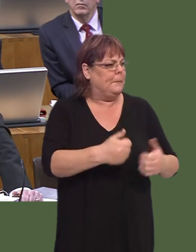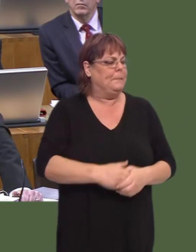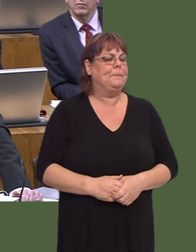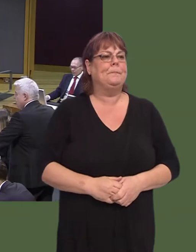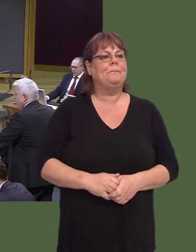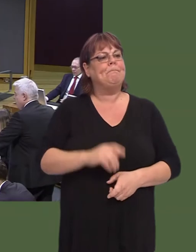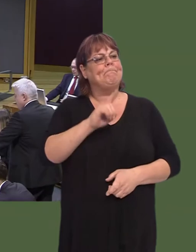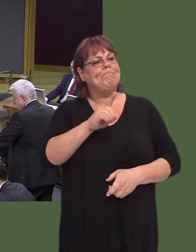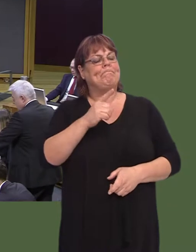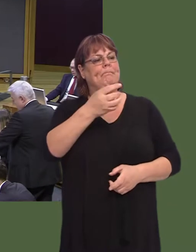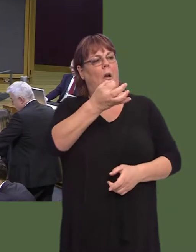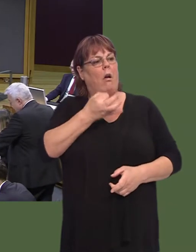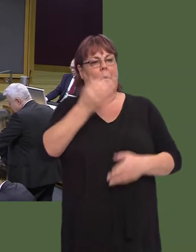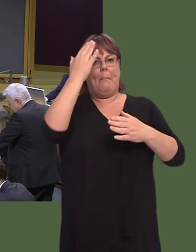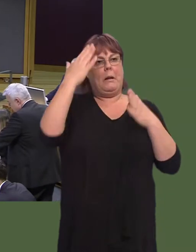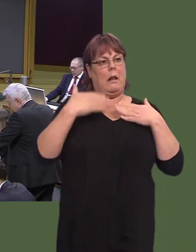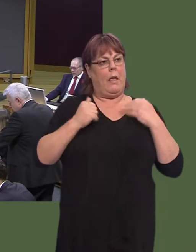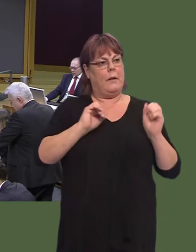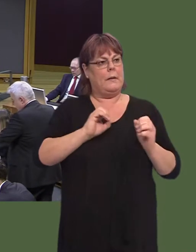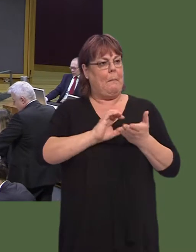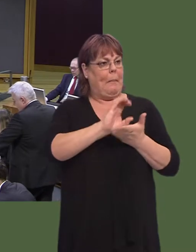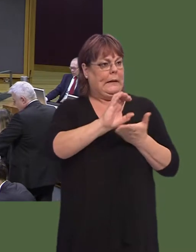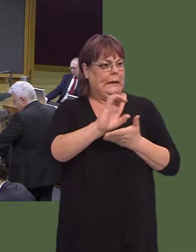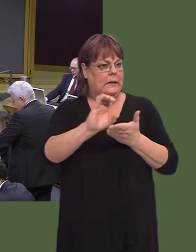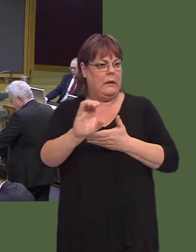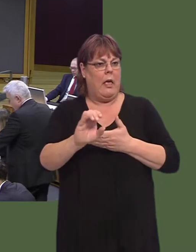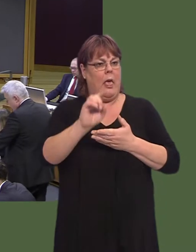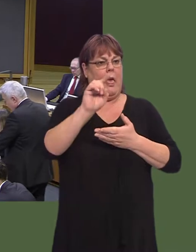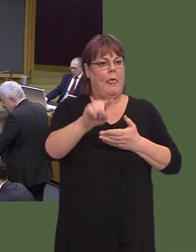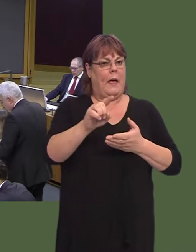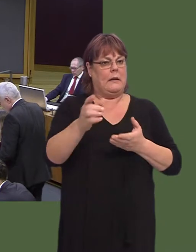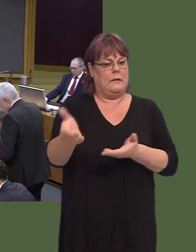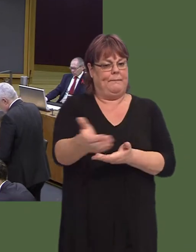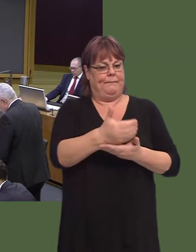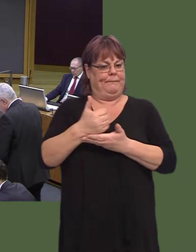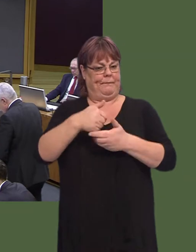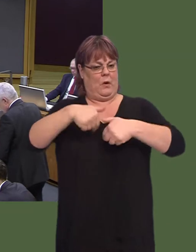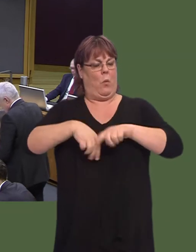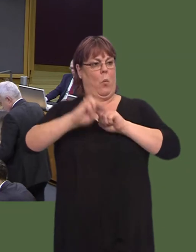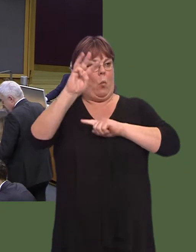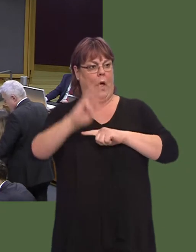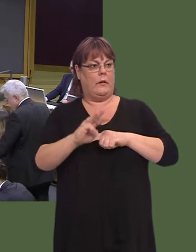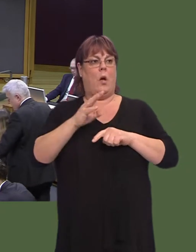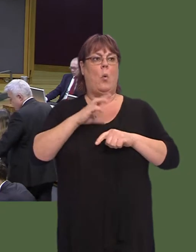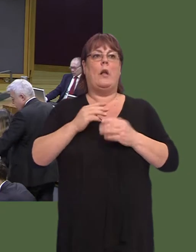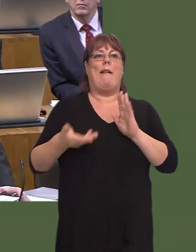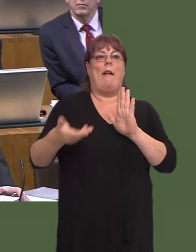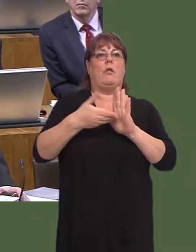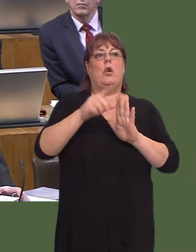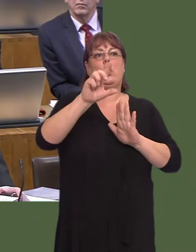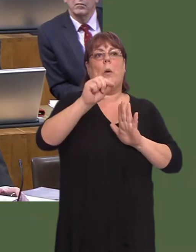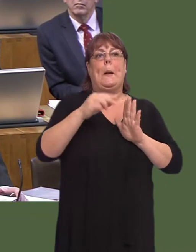him. He asked the question as well on mental health spending. Well, of course, mental health spending is ring-fenced in Wales, and we plan to increase that funding by a